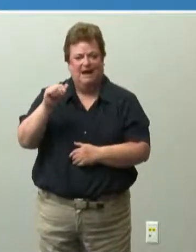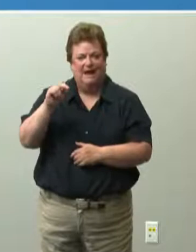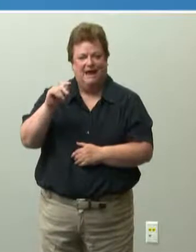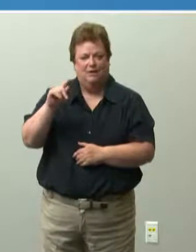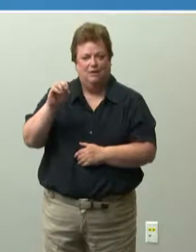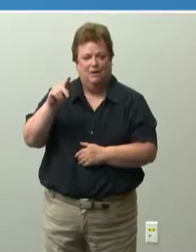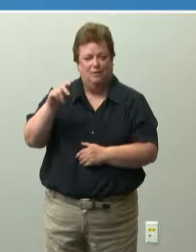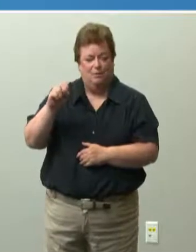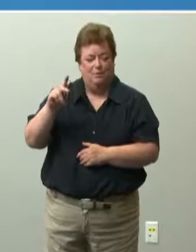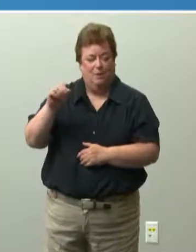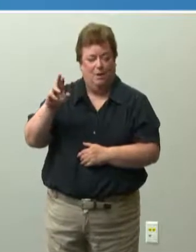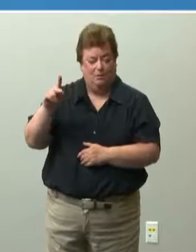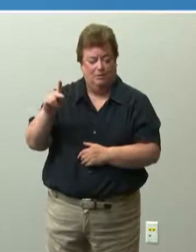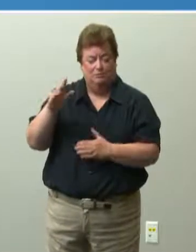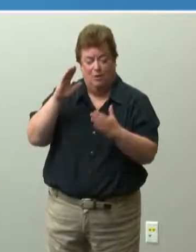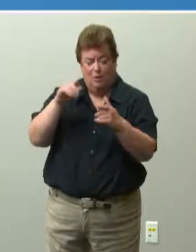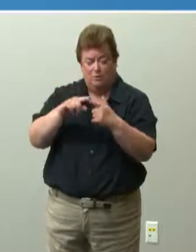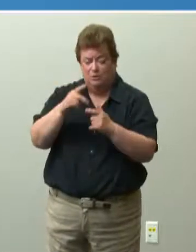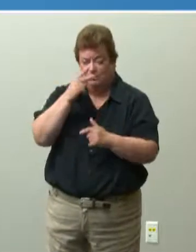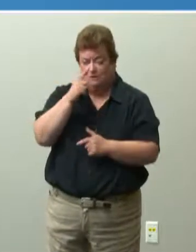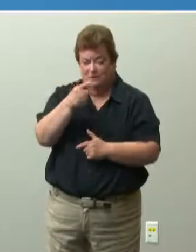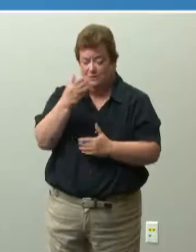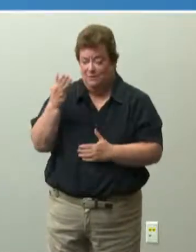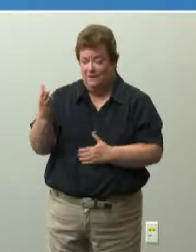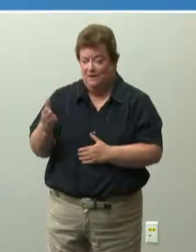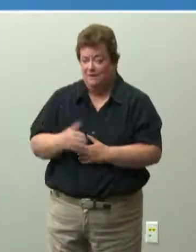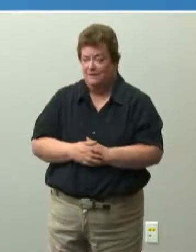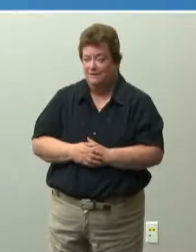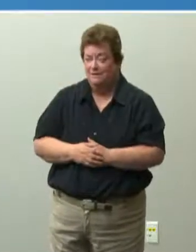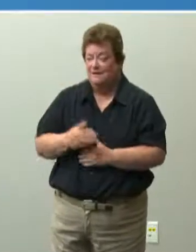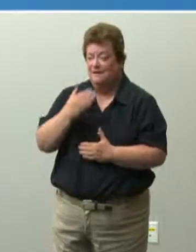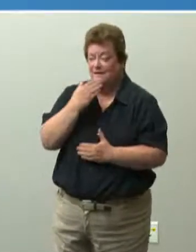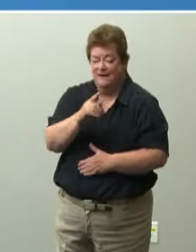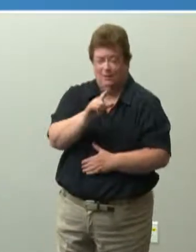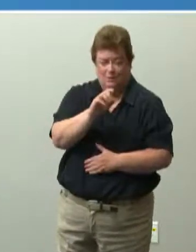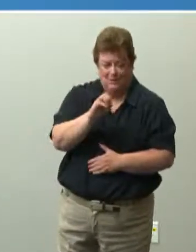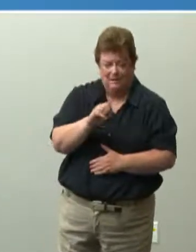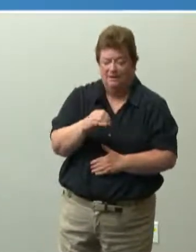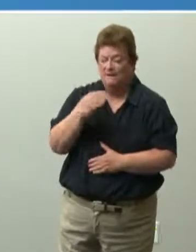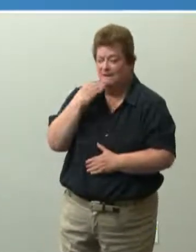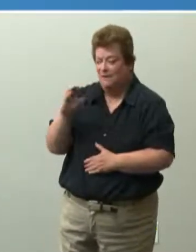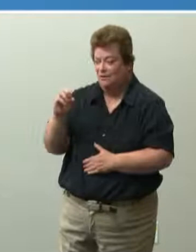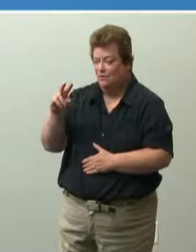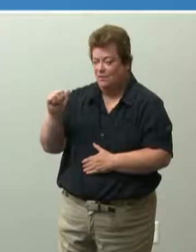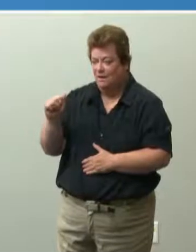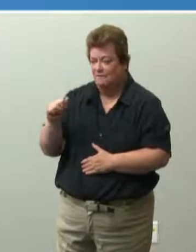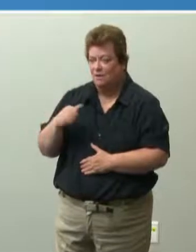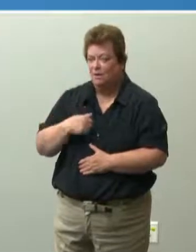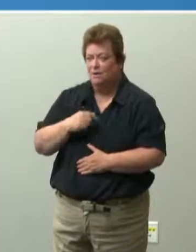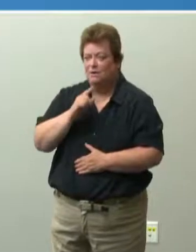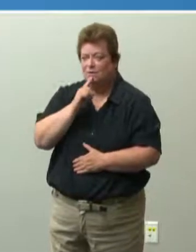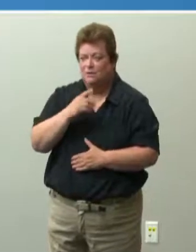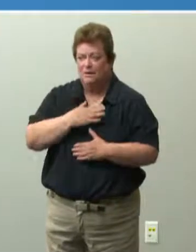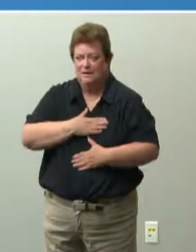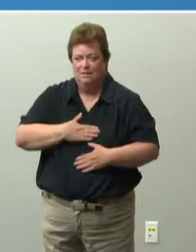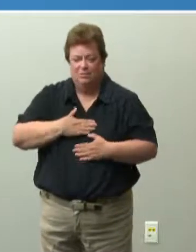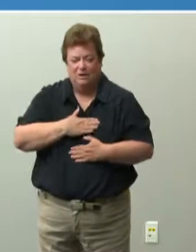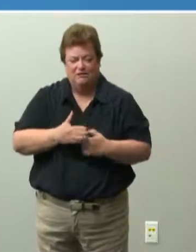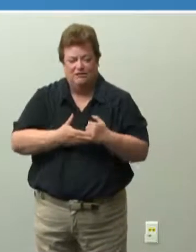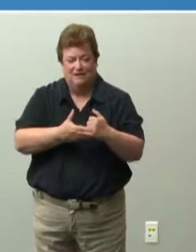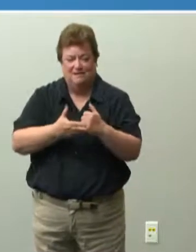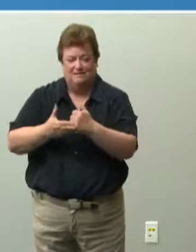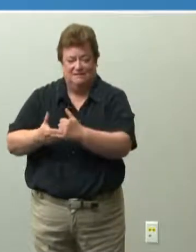there. Thank you, Lee, and thank you, Eva. We really appreciate the assistance you